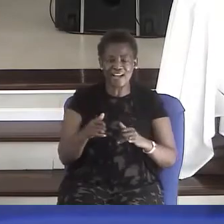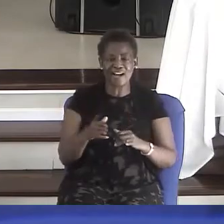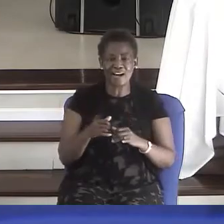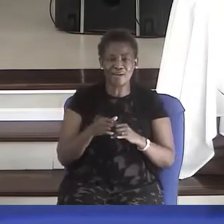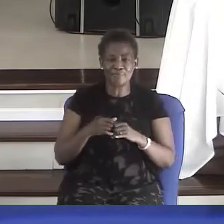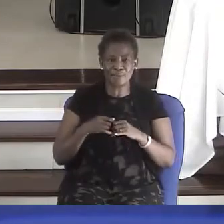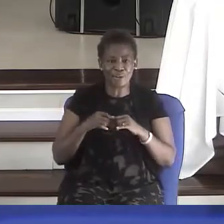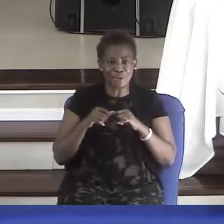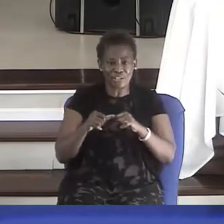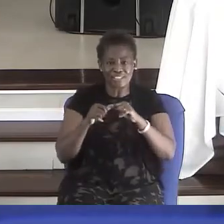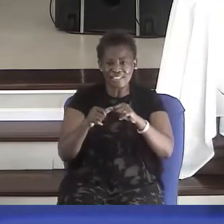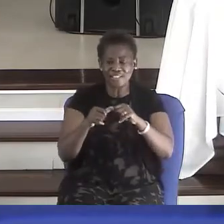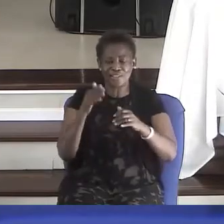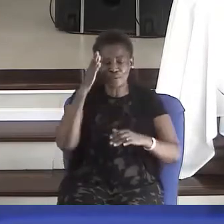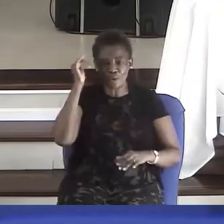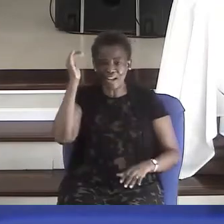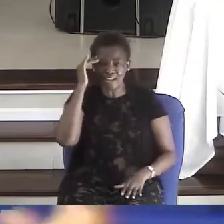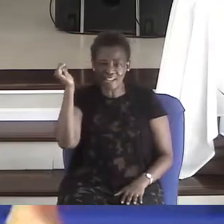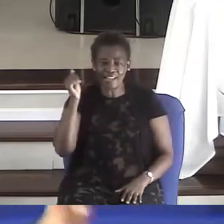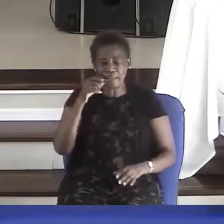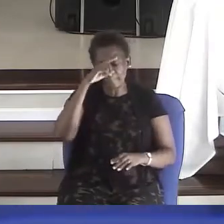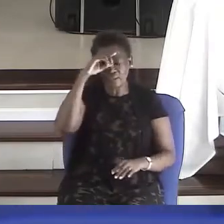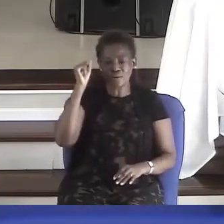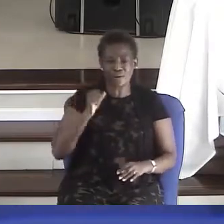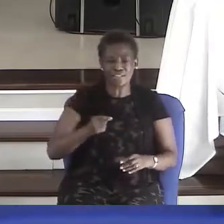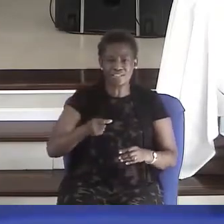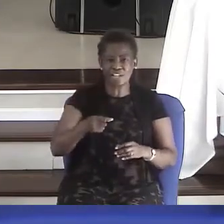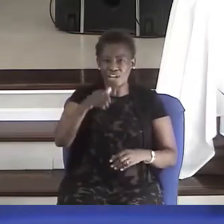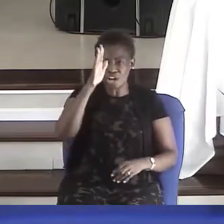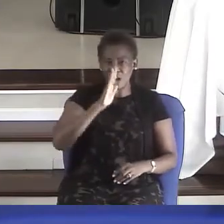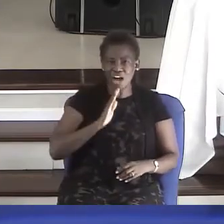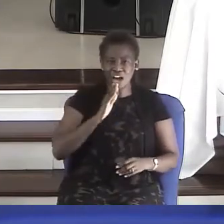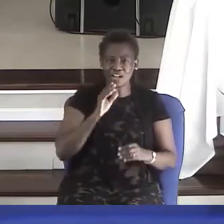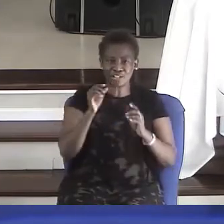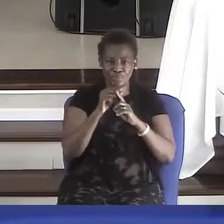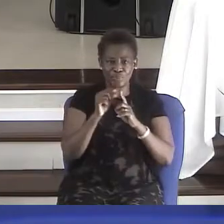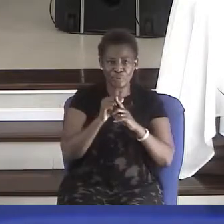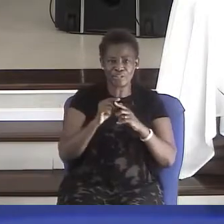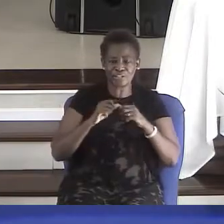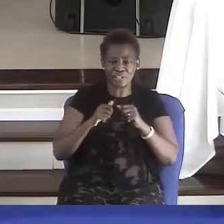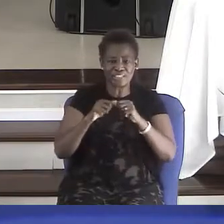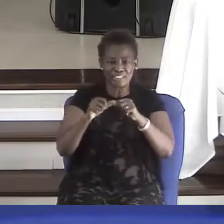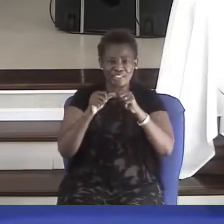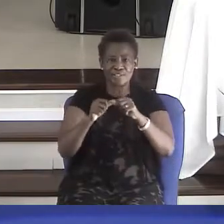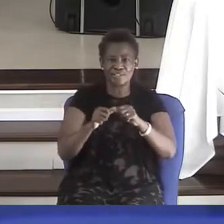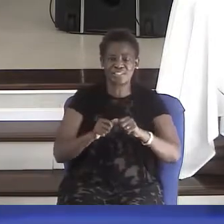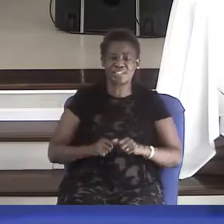God's word remains firm and sure forever.